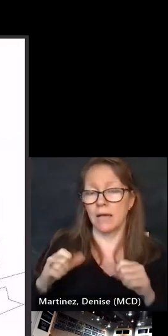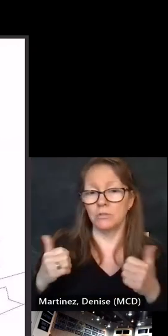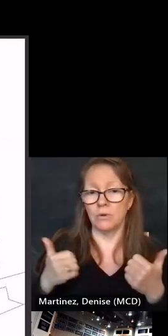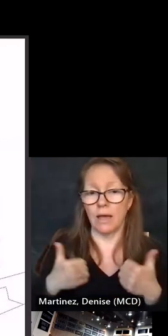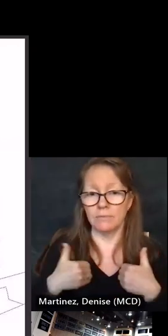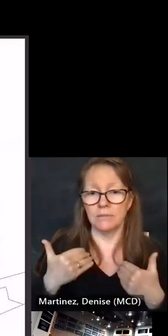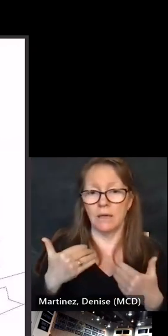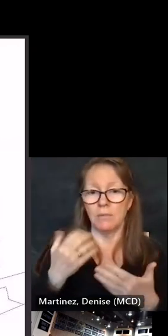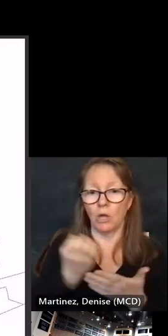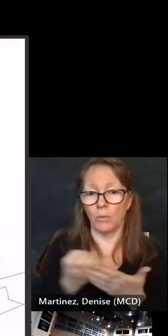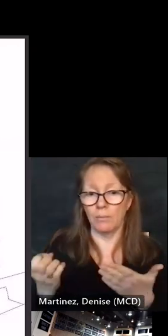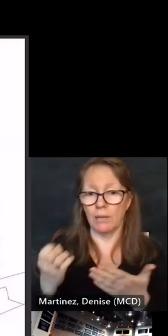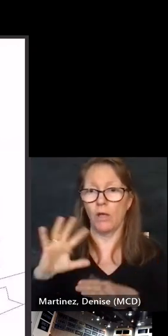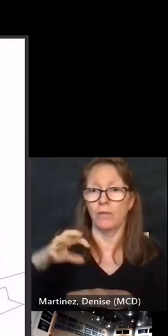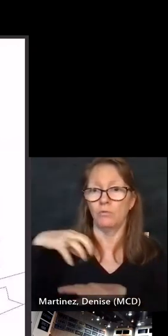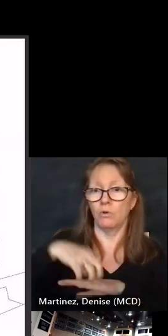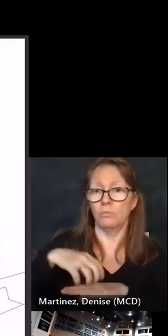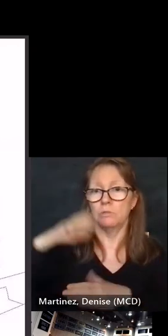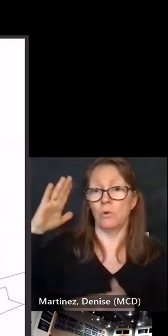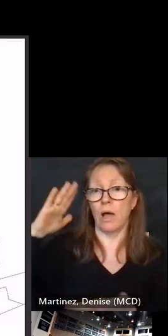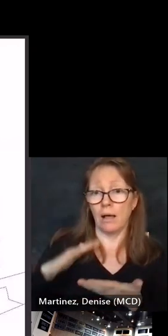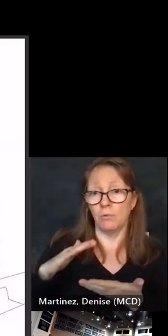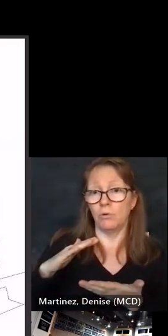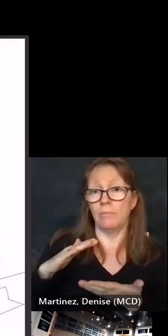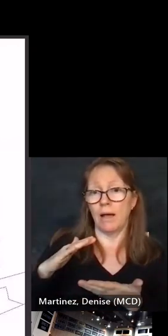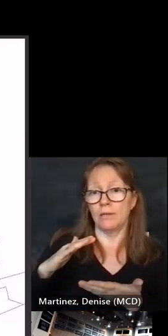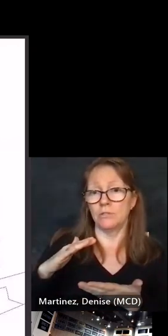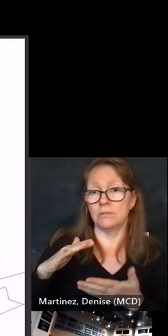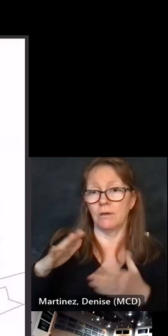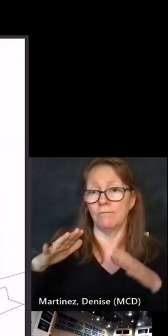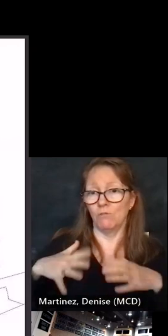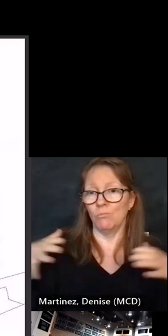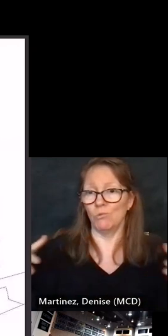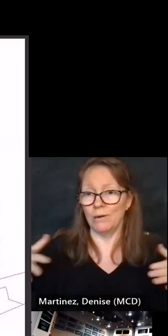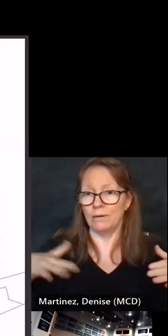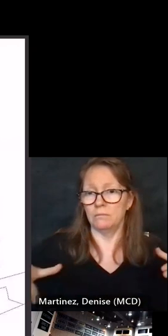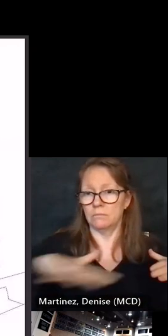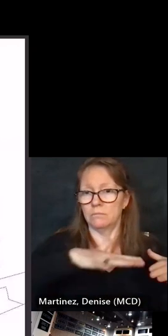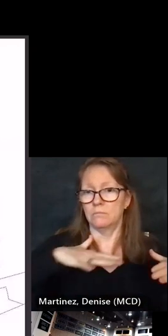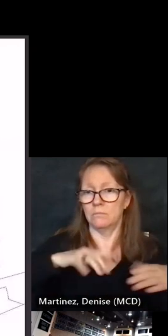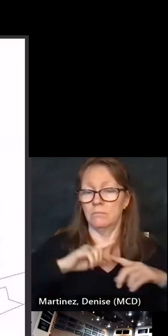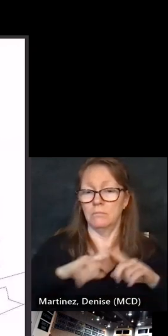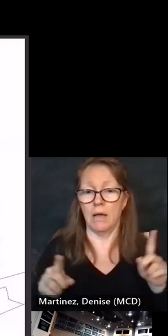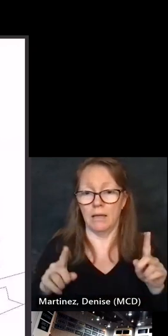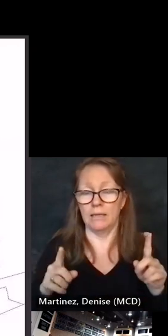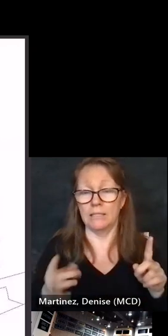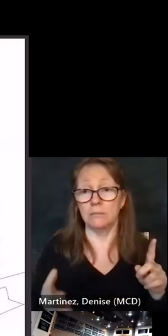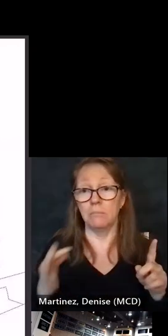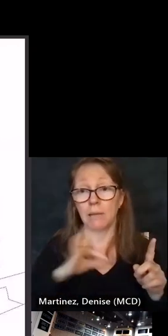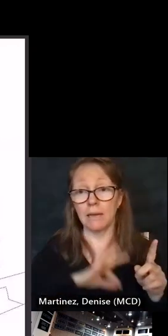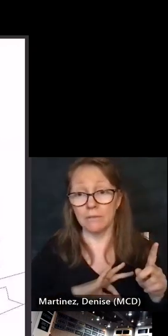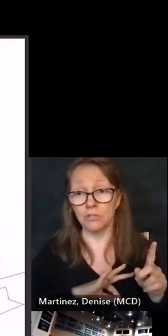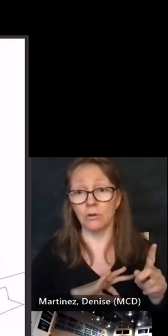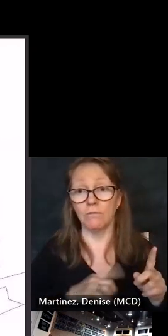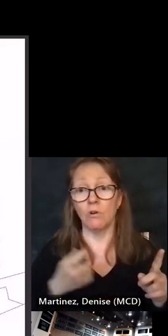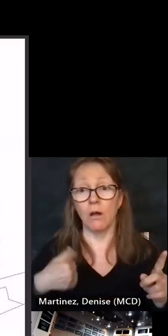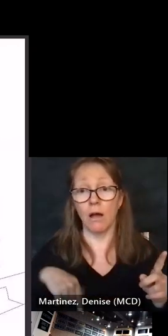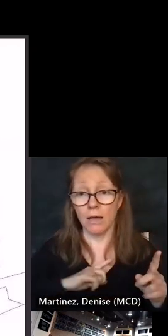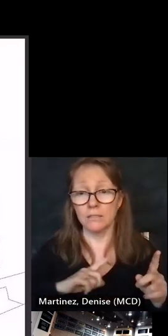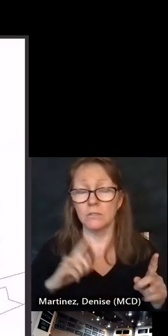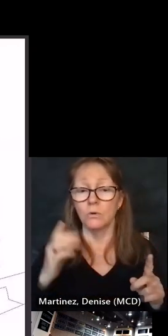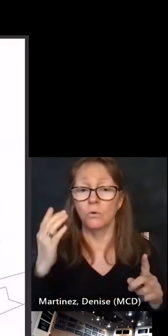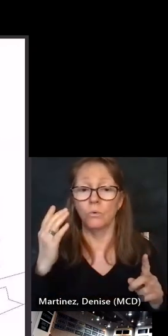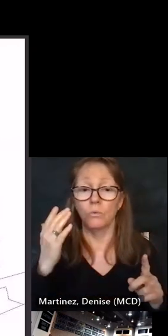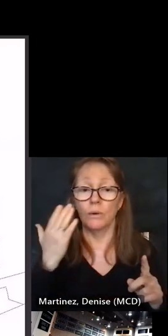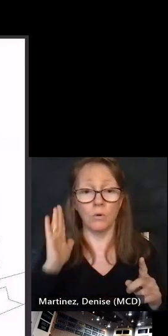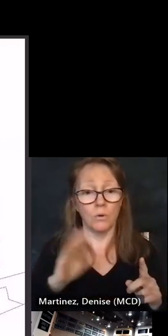the roof to help us minimize our footprint, but we'll definitely look to maximize it. That it's really beneficial to us. We don't know the